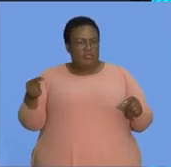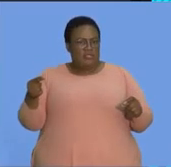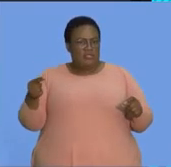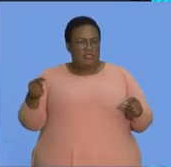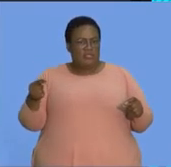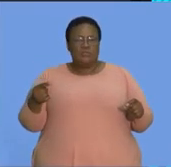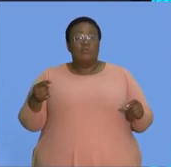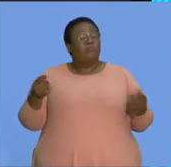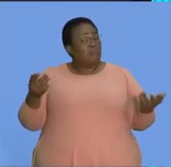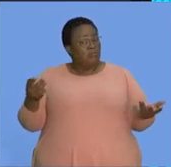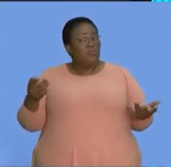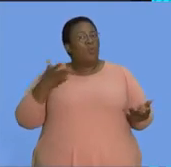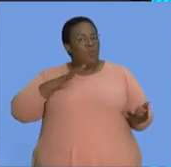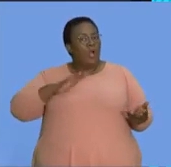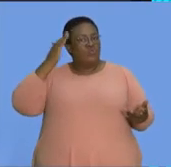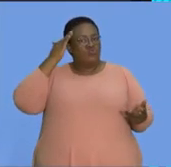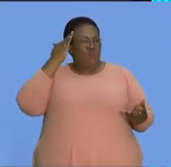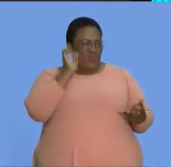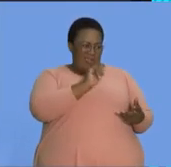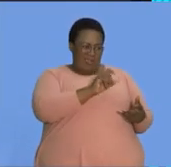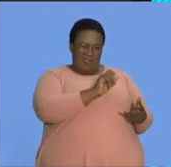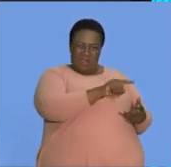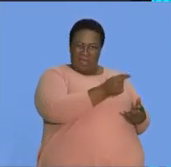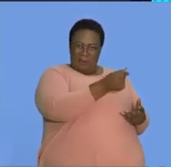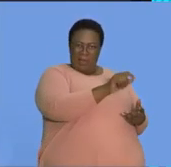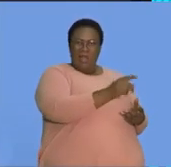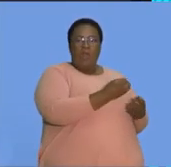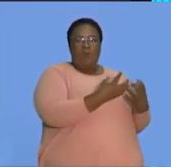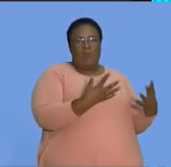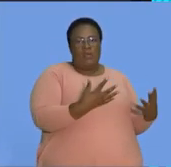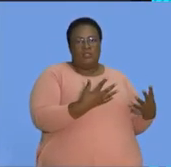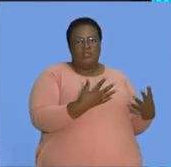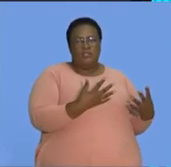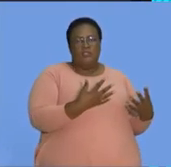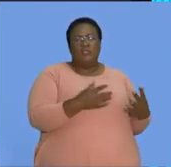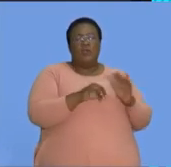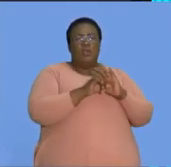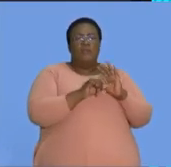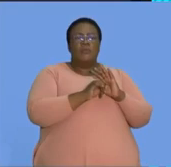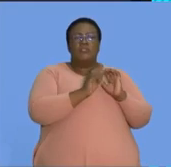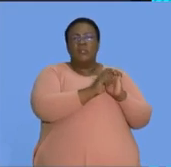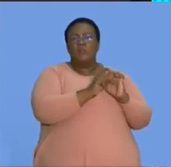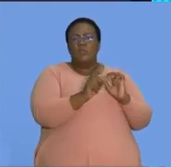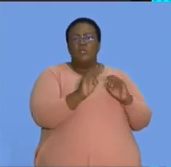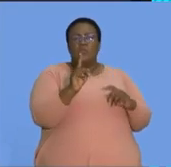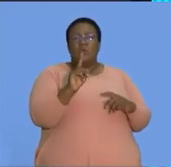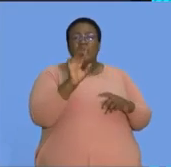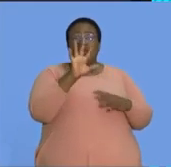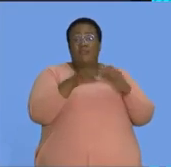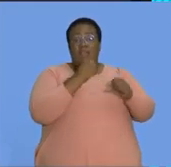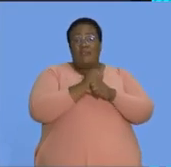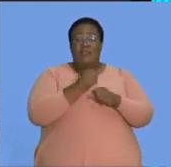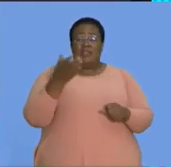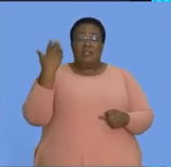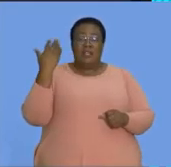wouldn't want to have 200,000? But then that's besides the point. So the key words here is, this is 5 years ago,